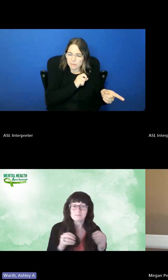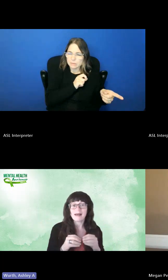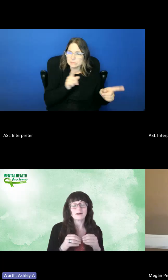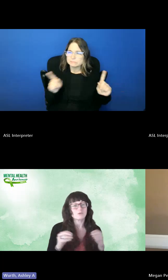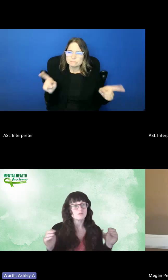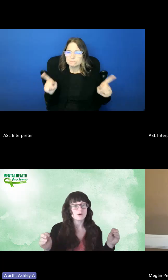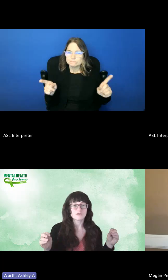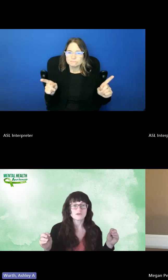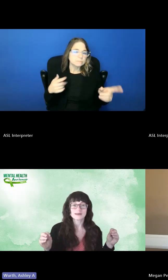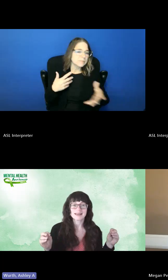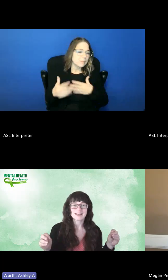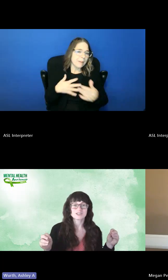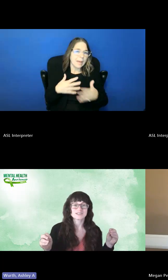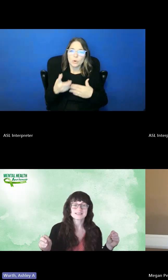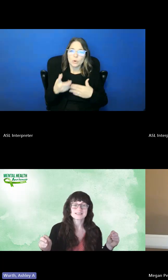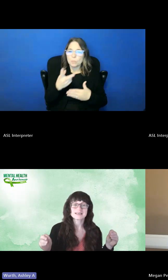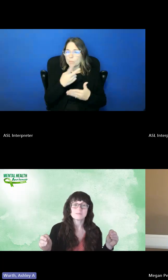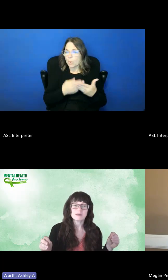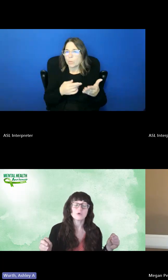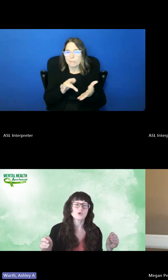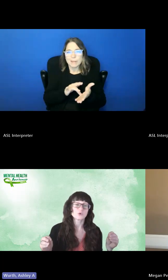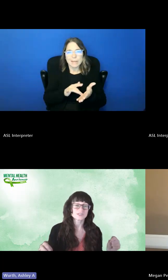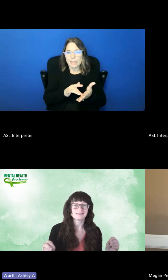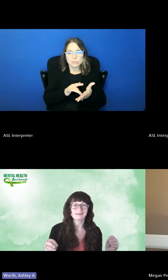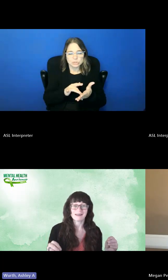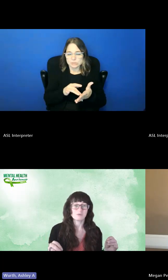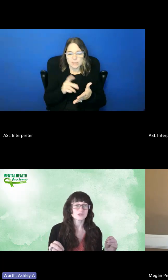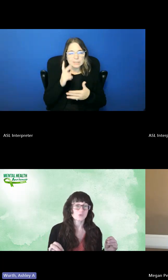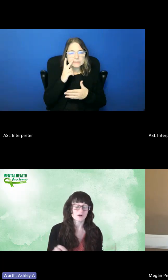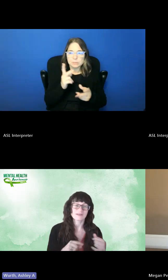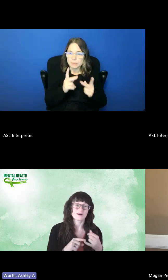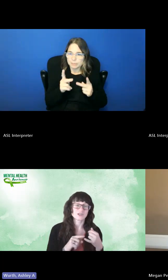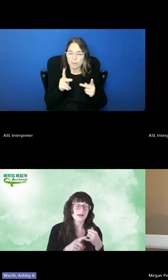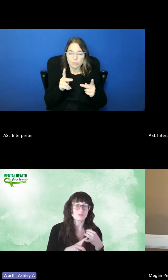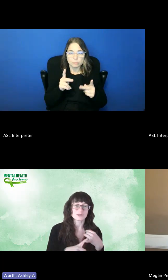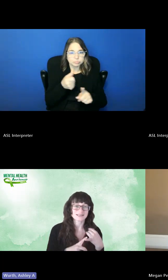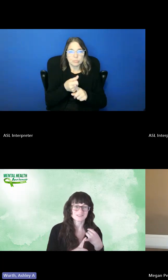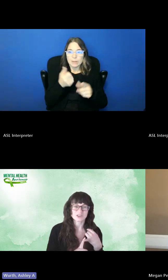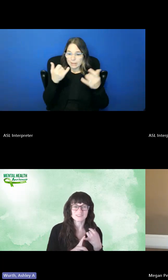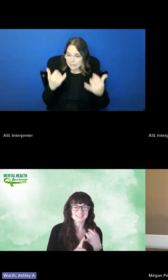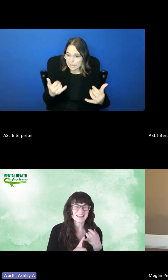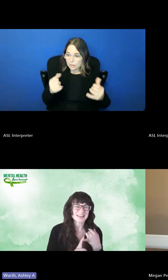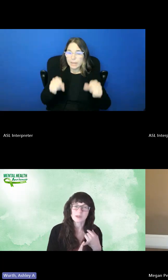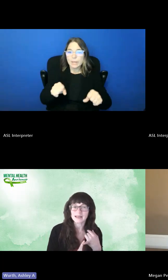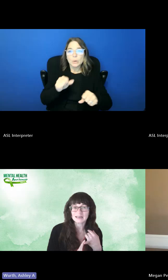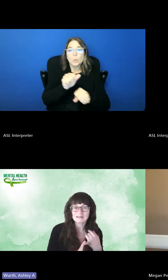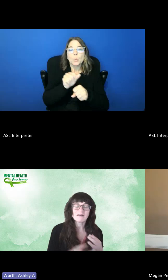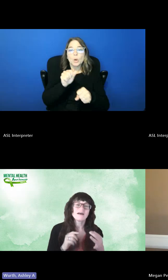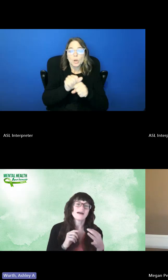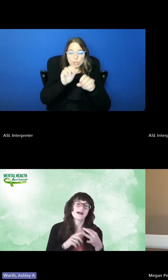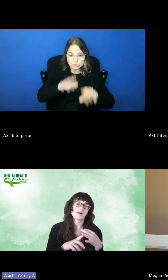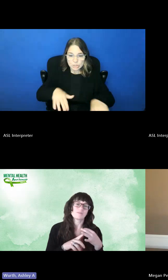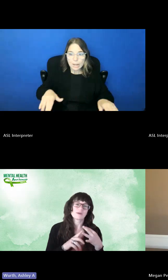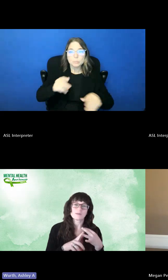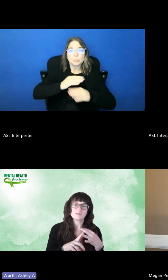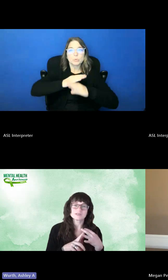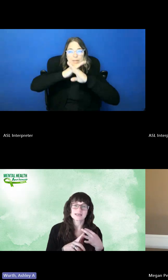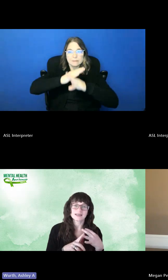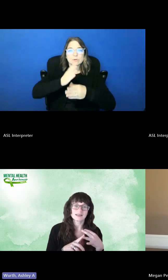for. It didn't matter with both of those medications. I would see people who were suddenly able to work their Child Protective Services case